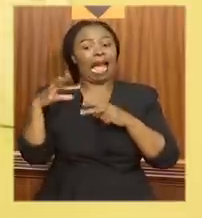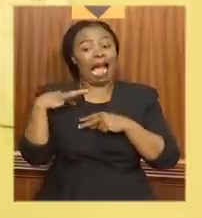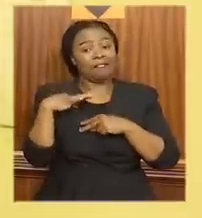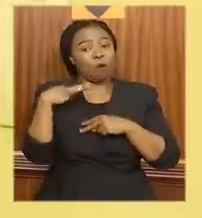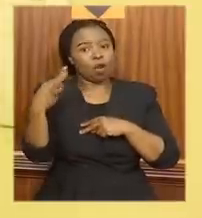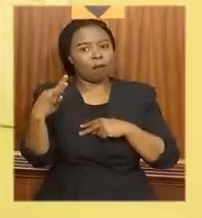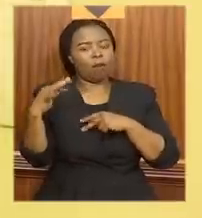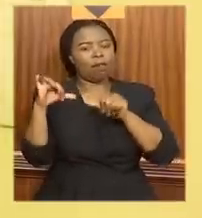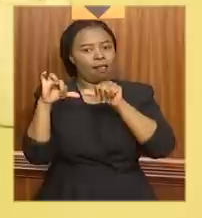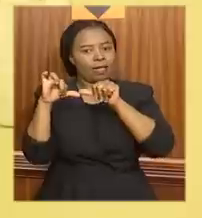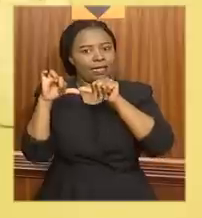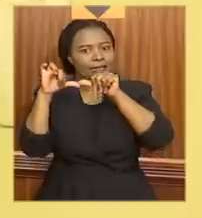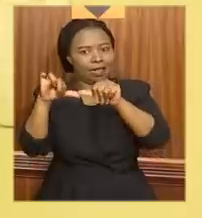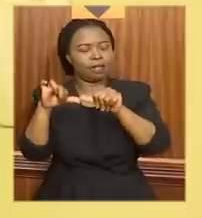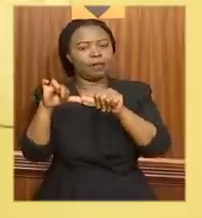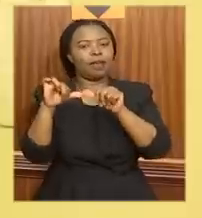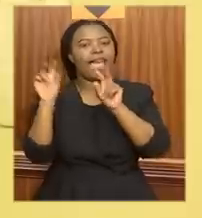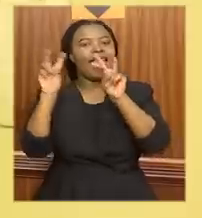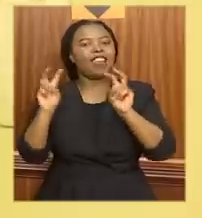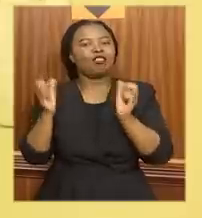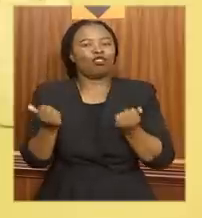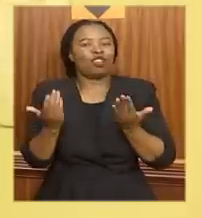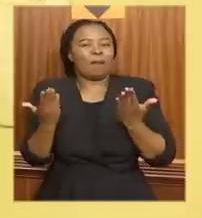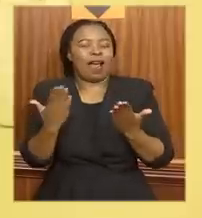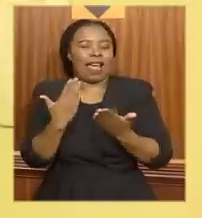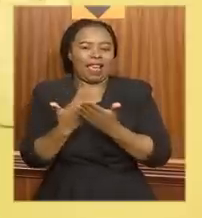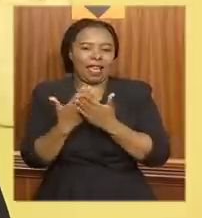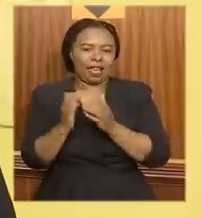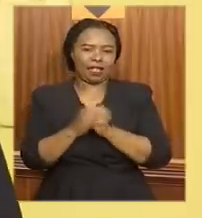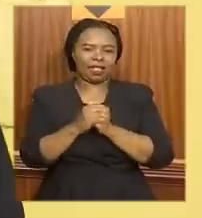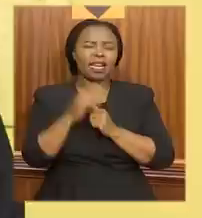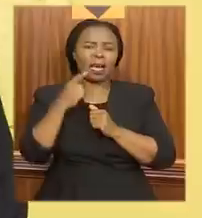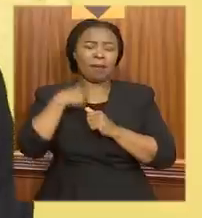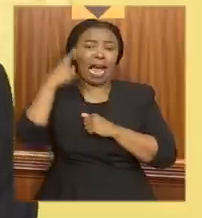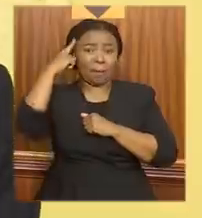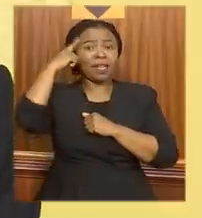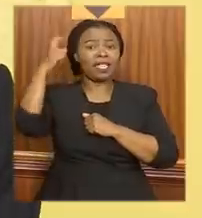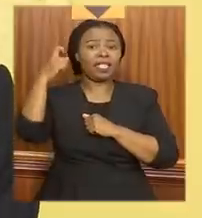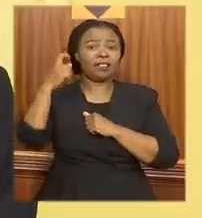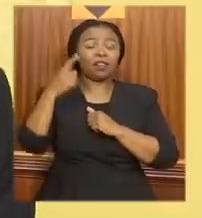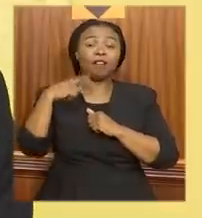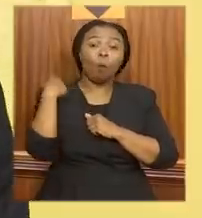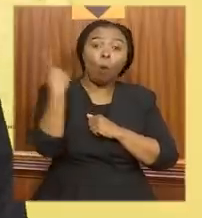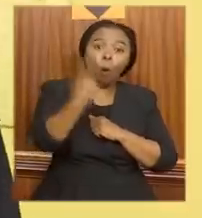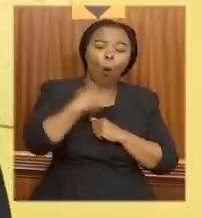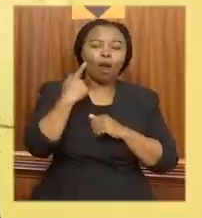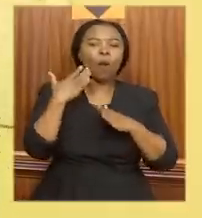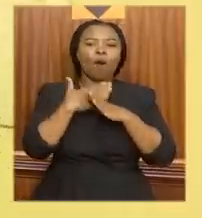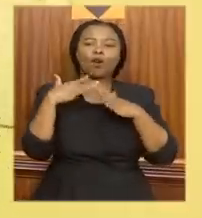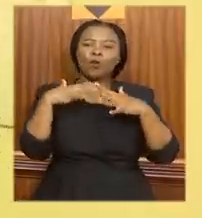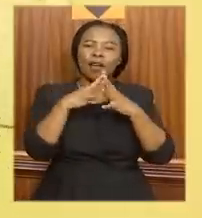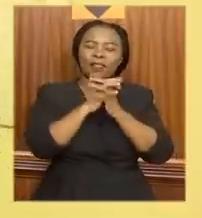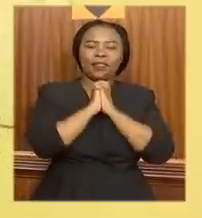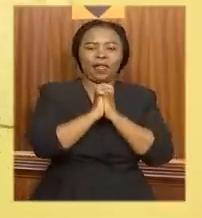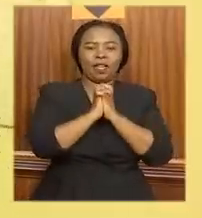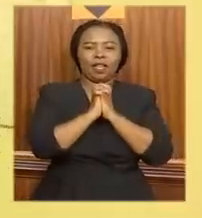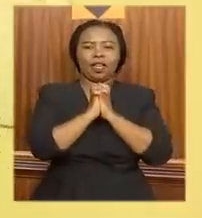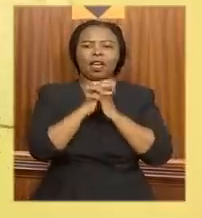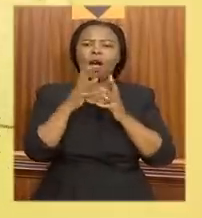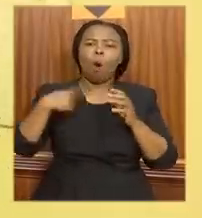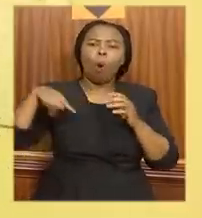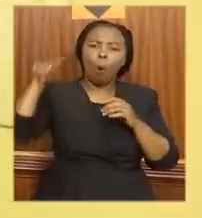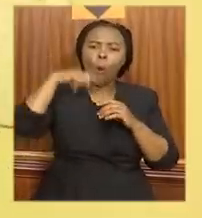supply. I'm convinced that if we work together, and if we hold each other to